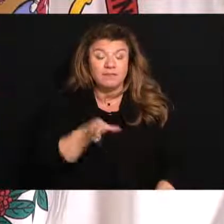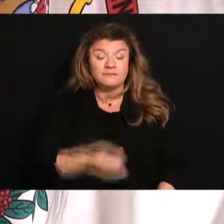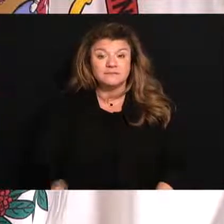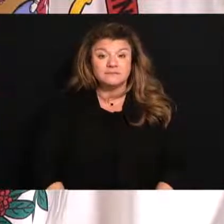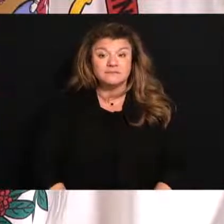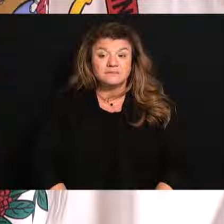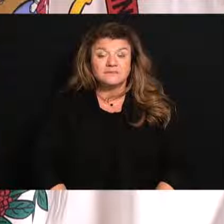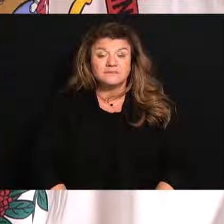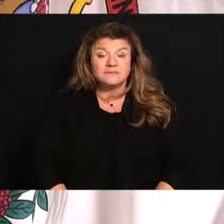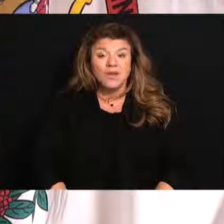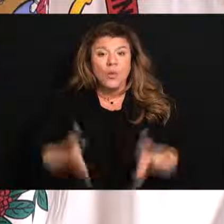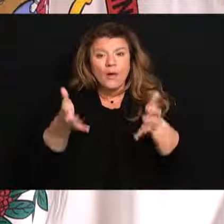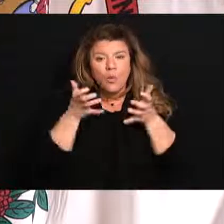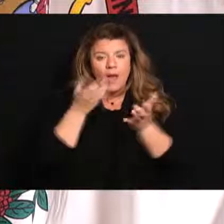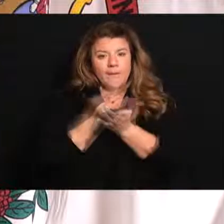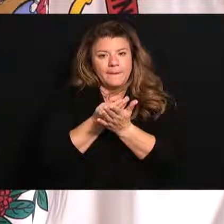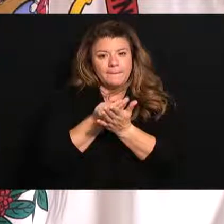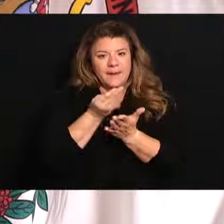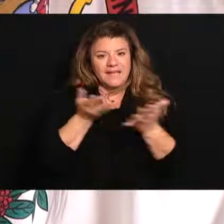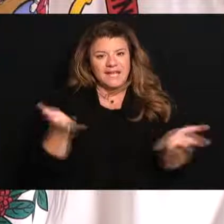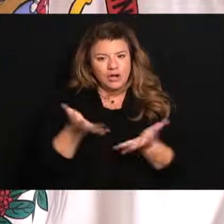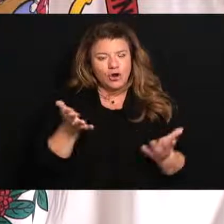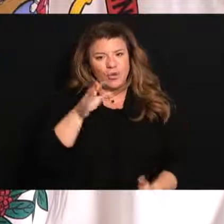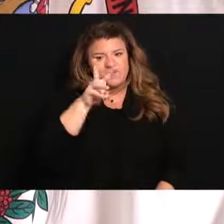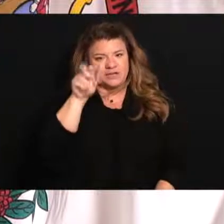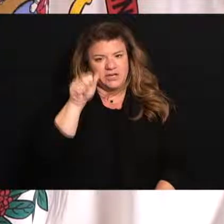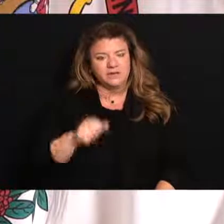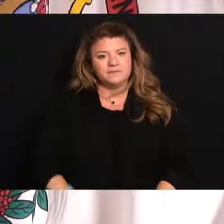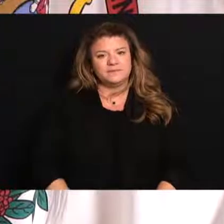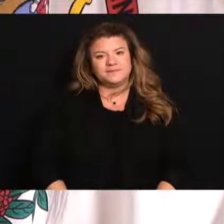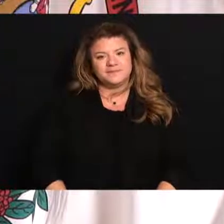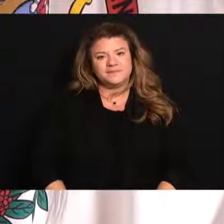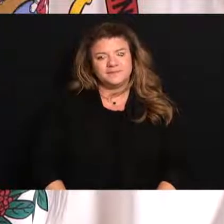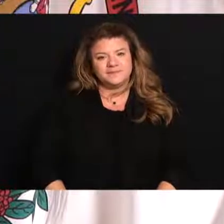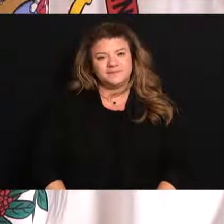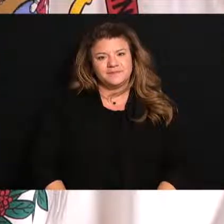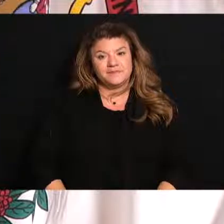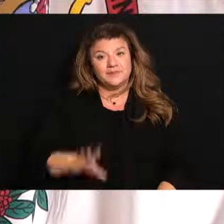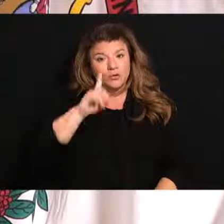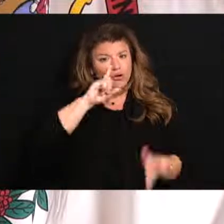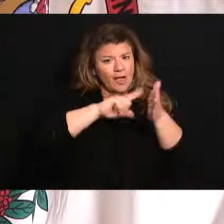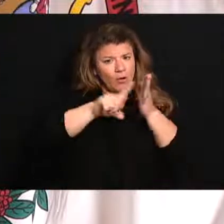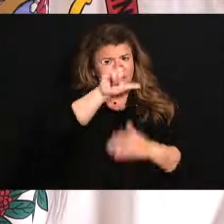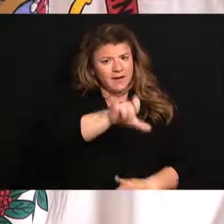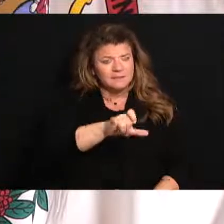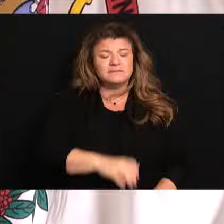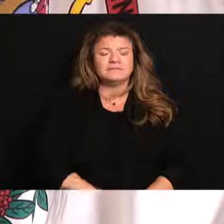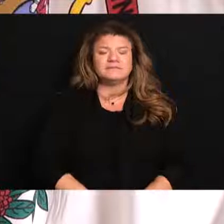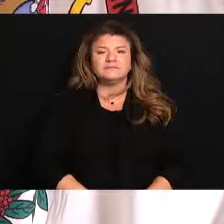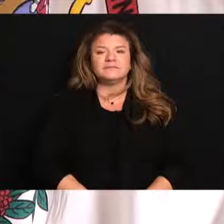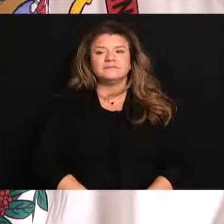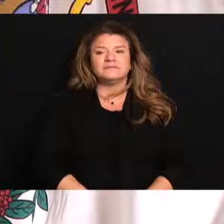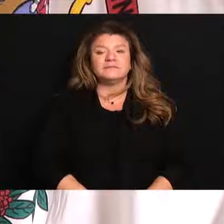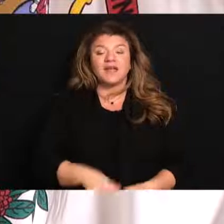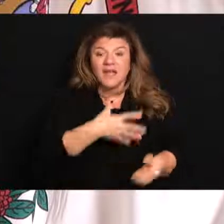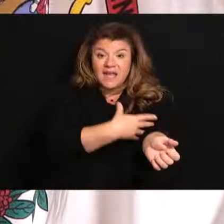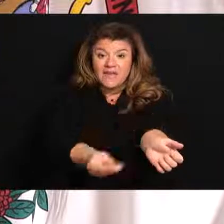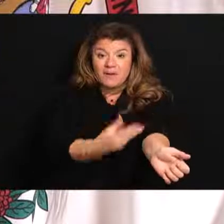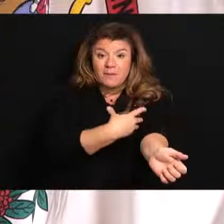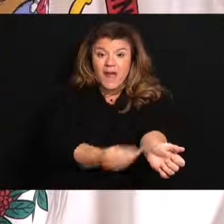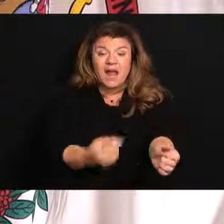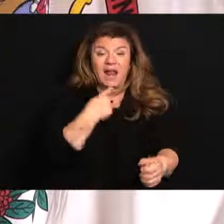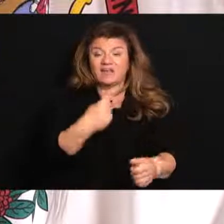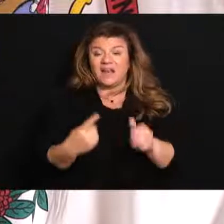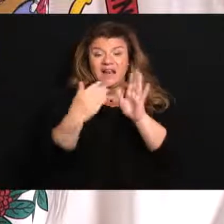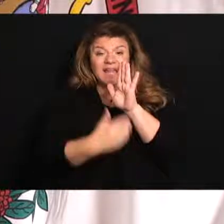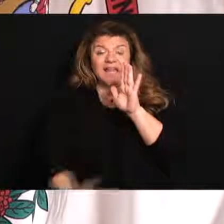want these Fed dollars spent in West Virginia. So nevertheless, check on it. From the standpoint of giving blood, I've said over and over